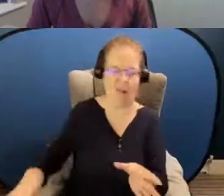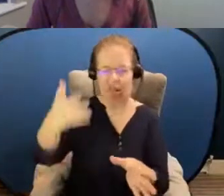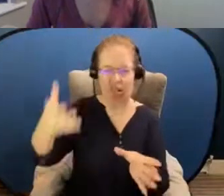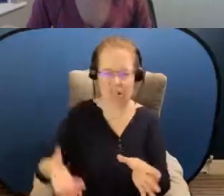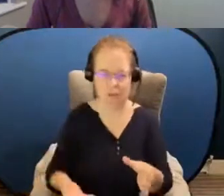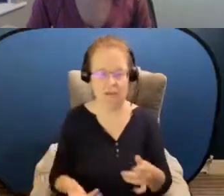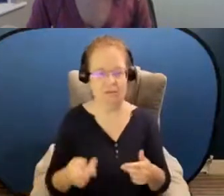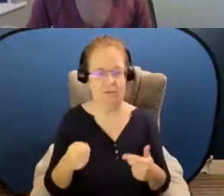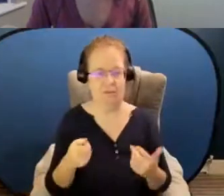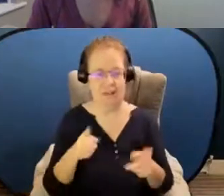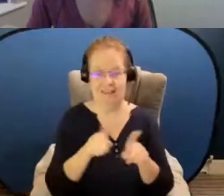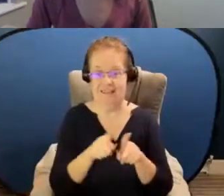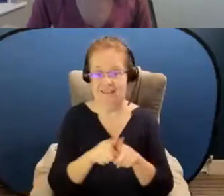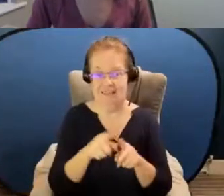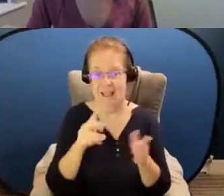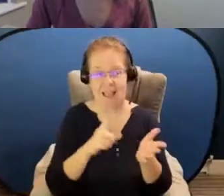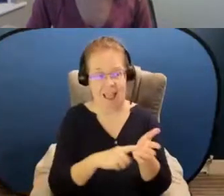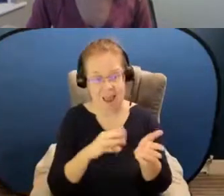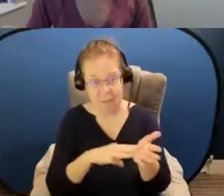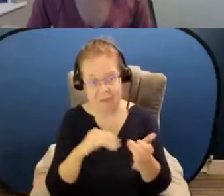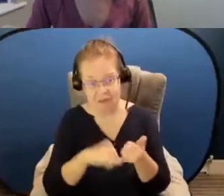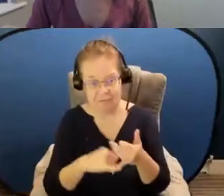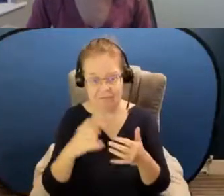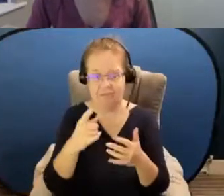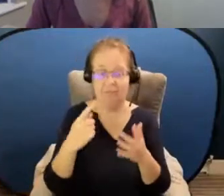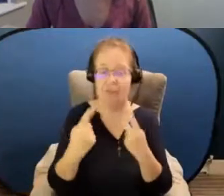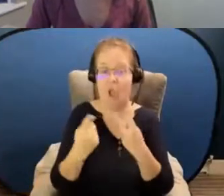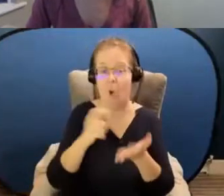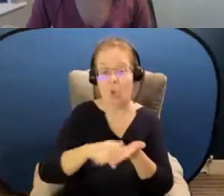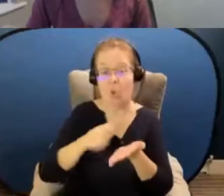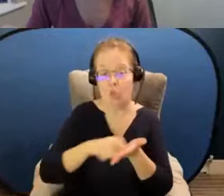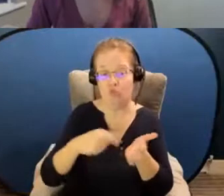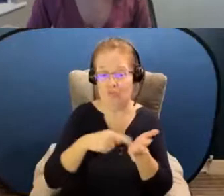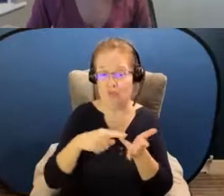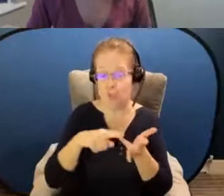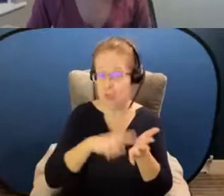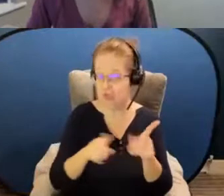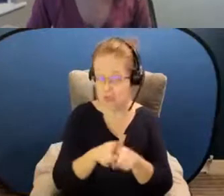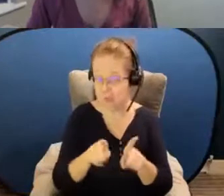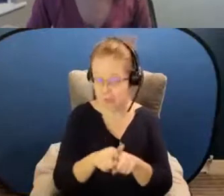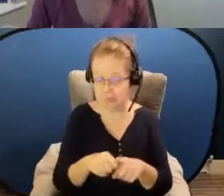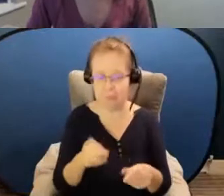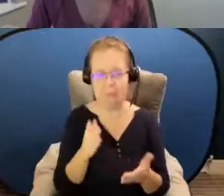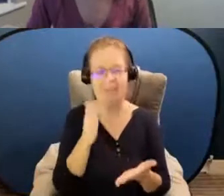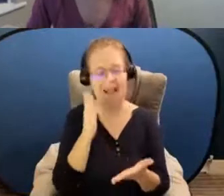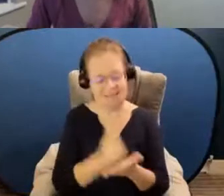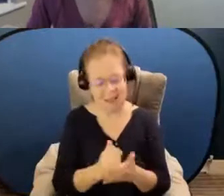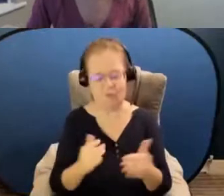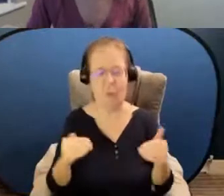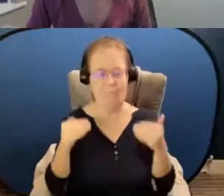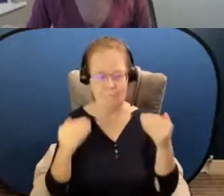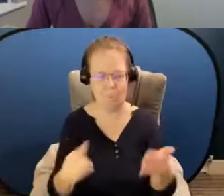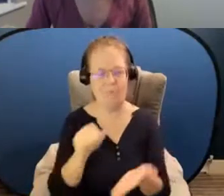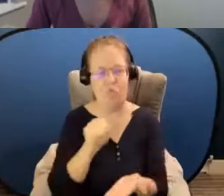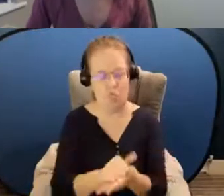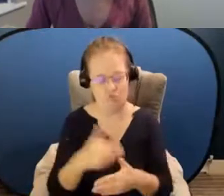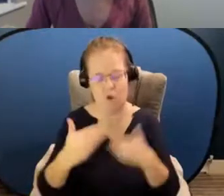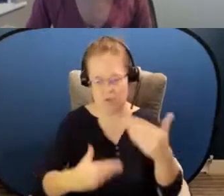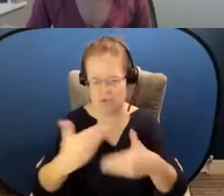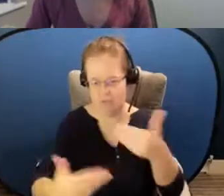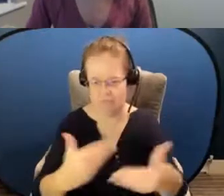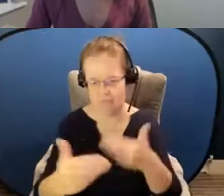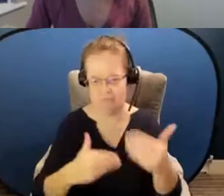was true not only for the LMS but also the authoring tools that we worked with. So it definitely is moving in the right direction for sure,